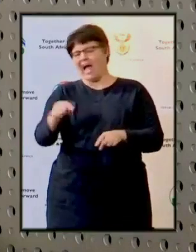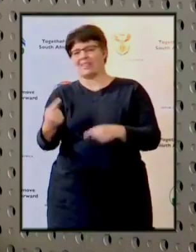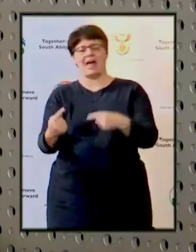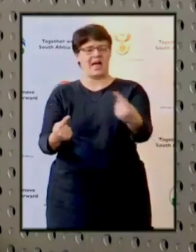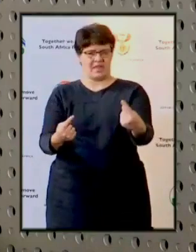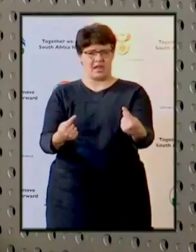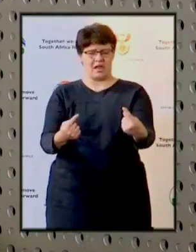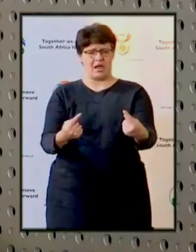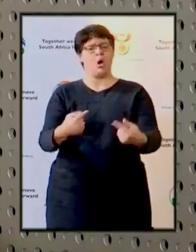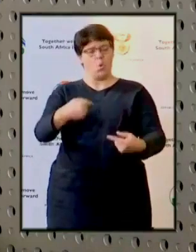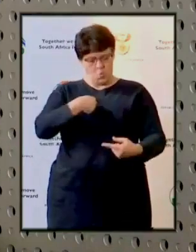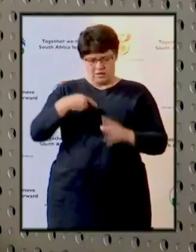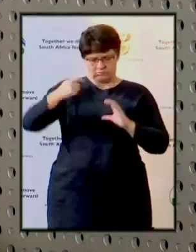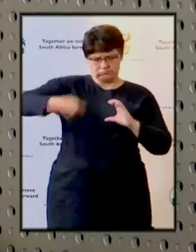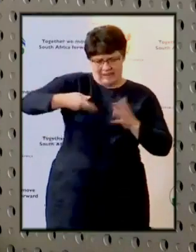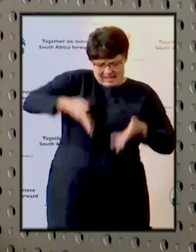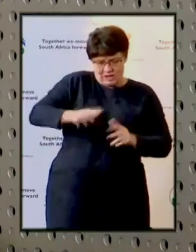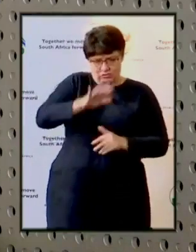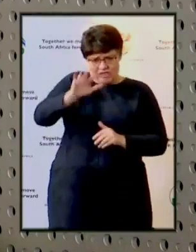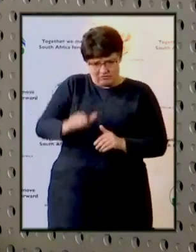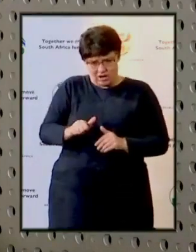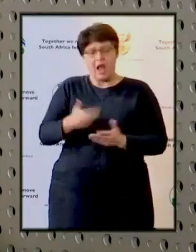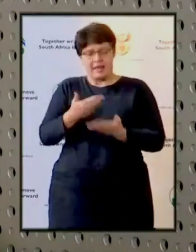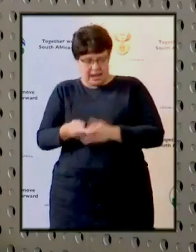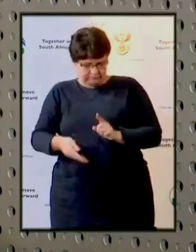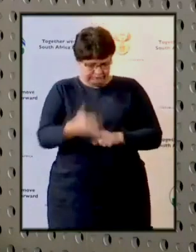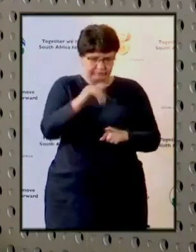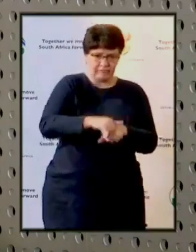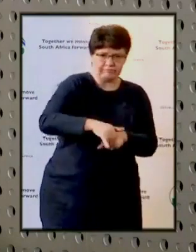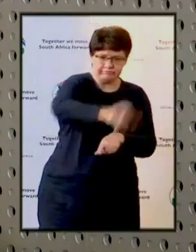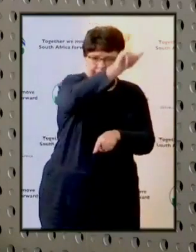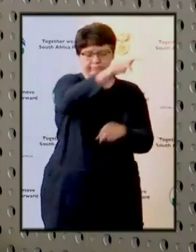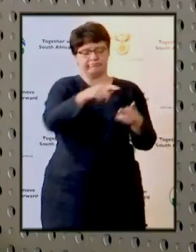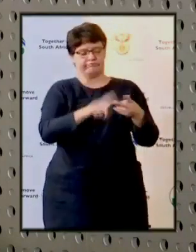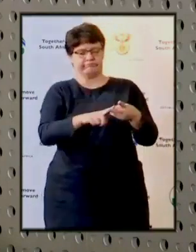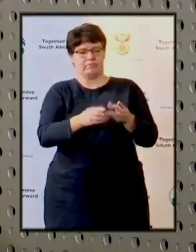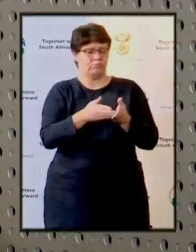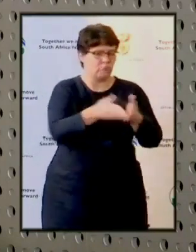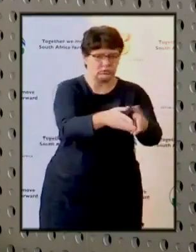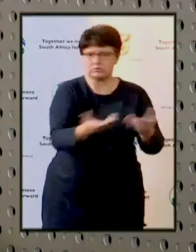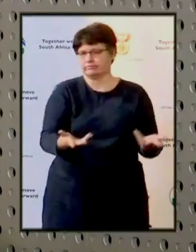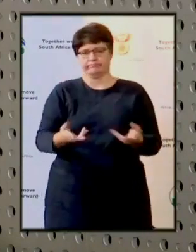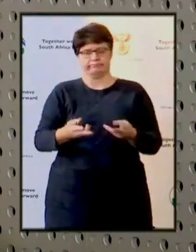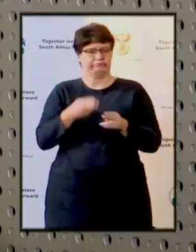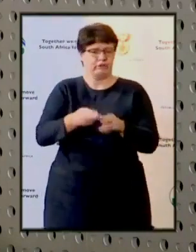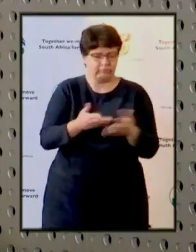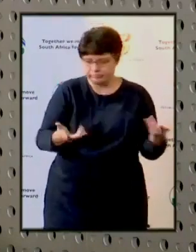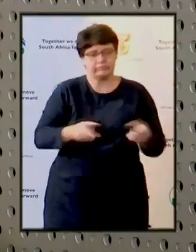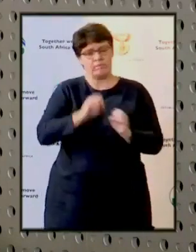we produce for exports can now go to the ports and be exported.